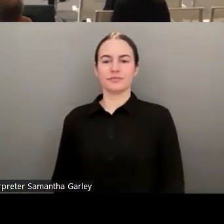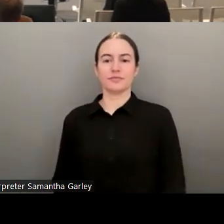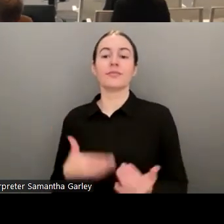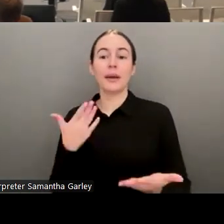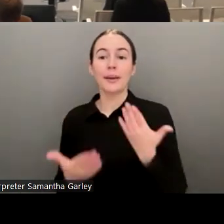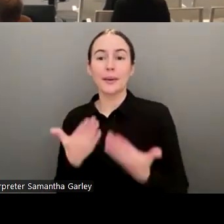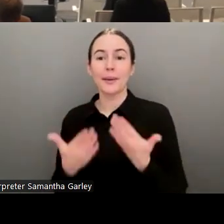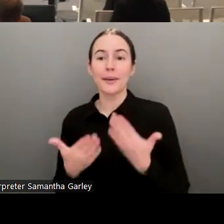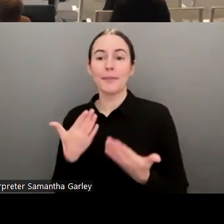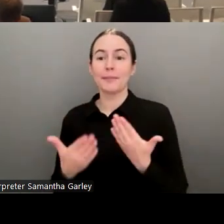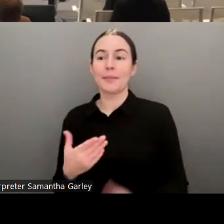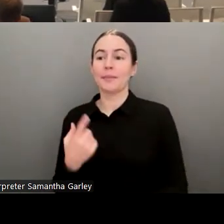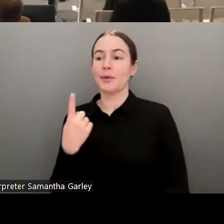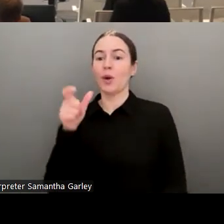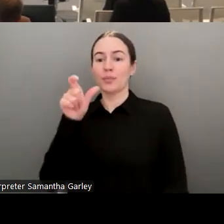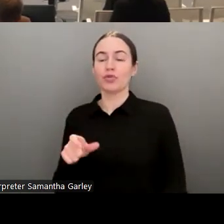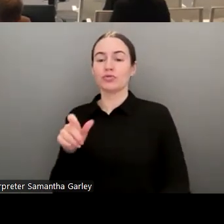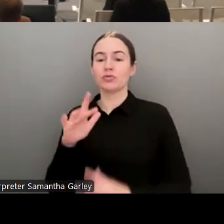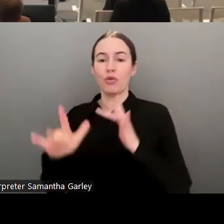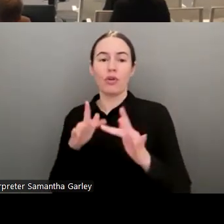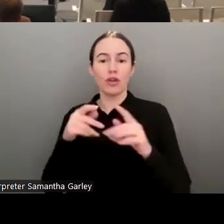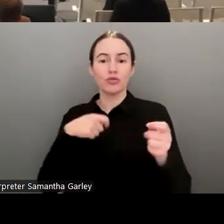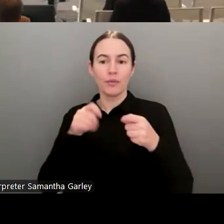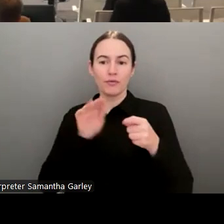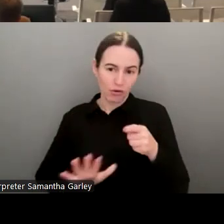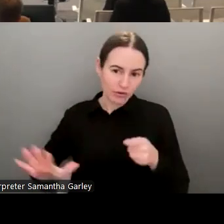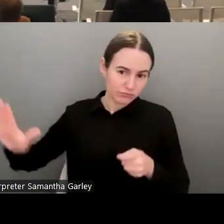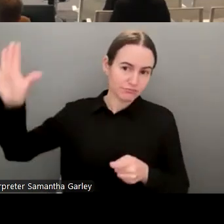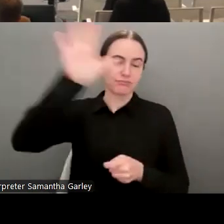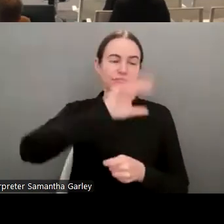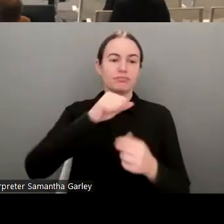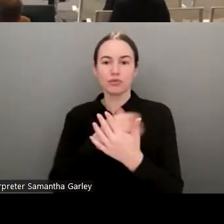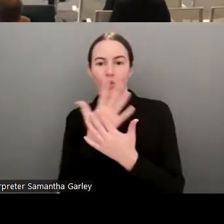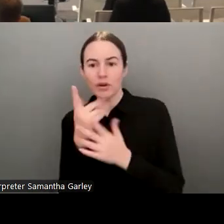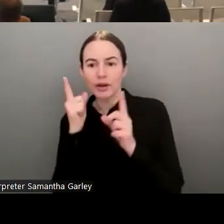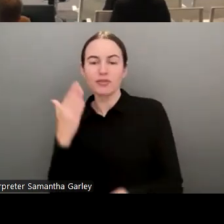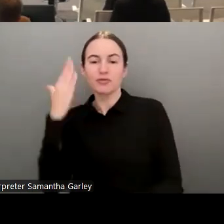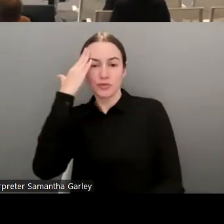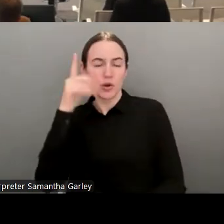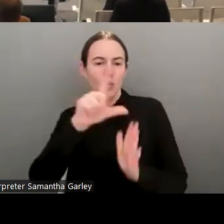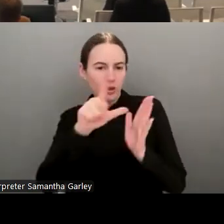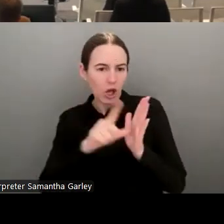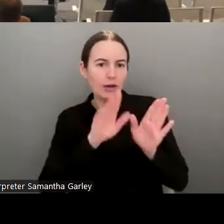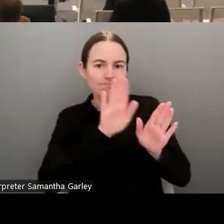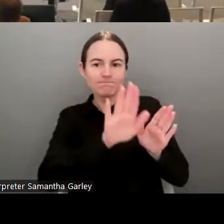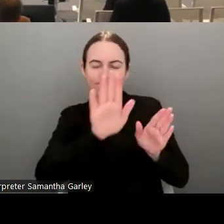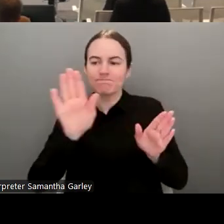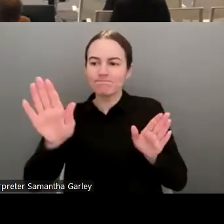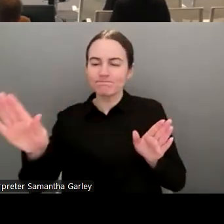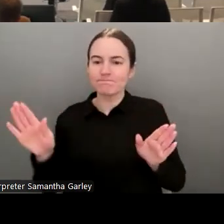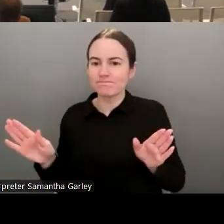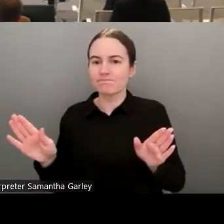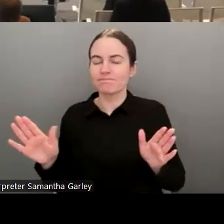all Nordic countries, and they need to understand all the legislation in all the countries and who are